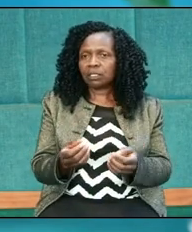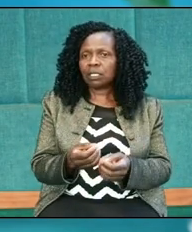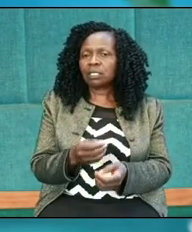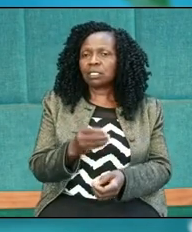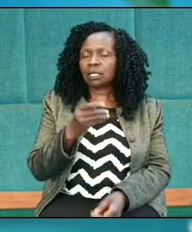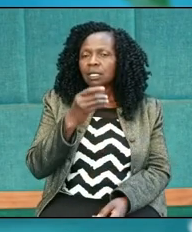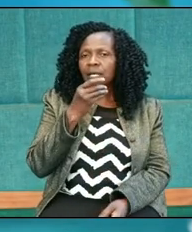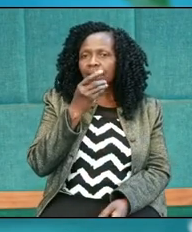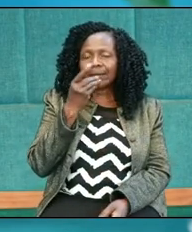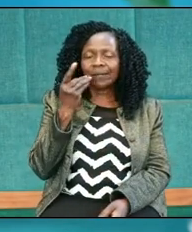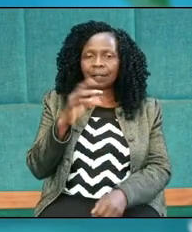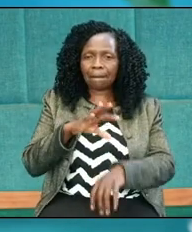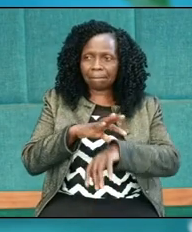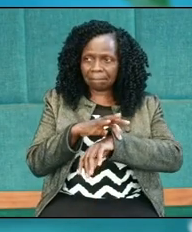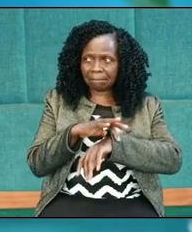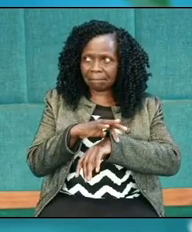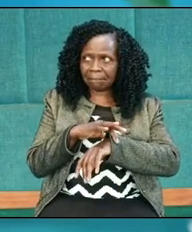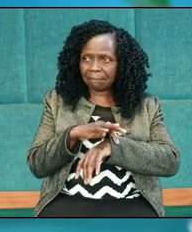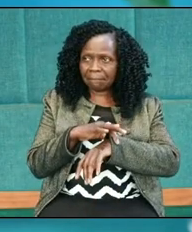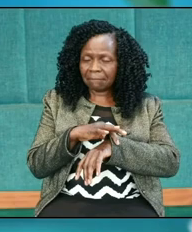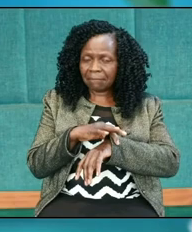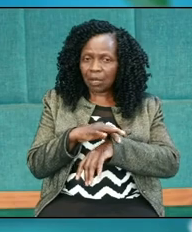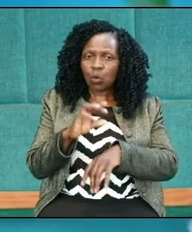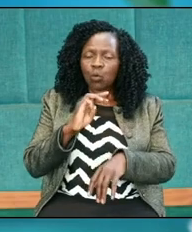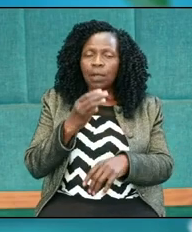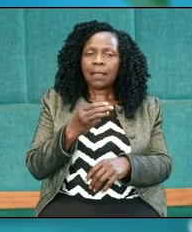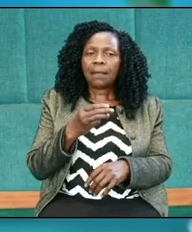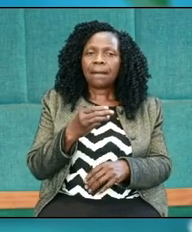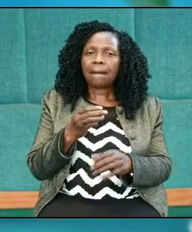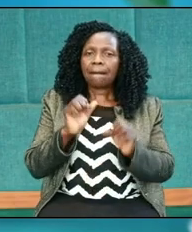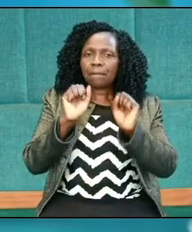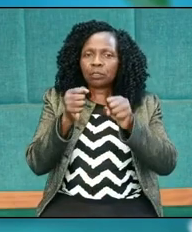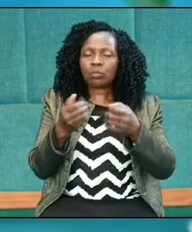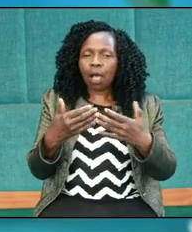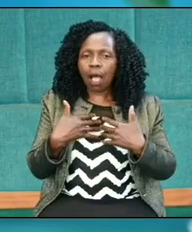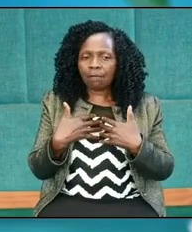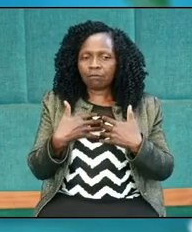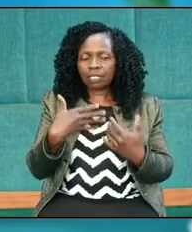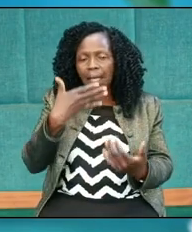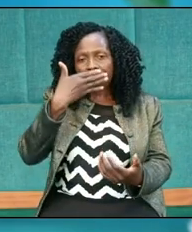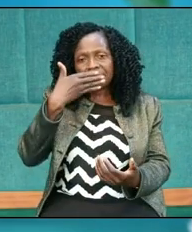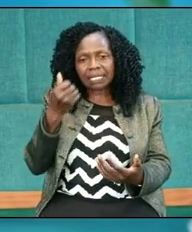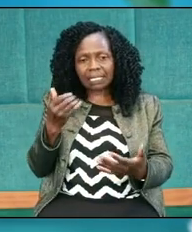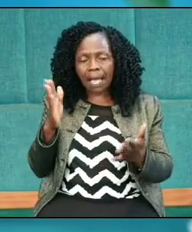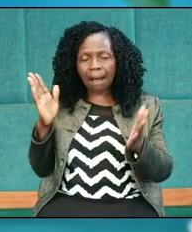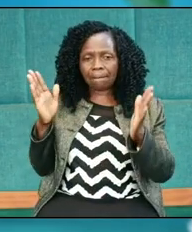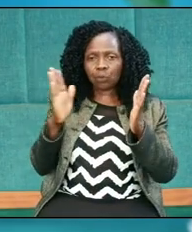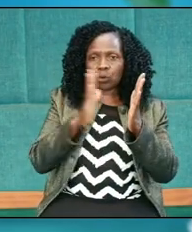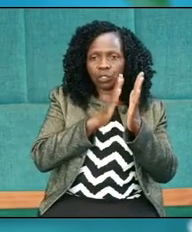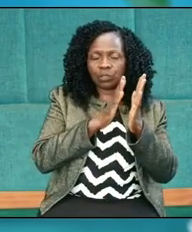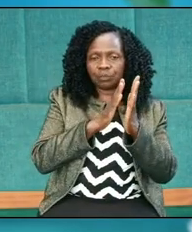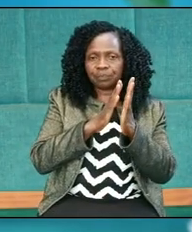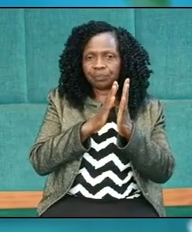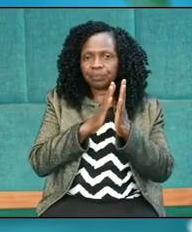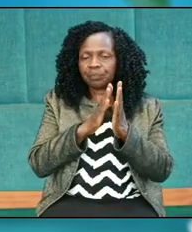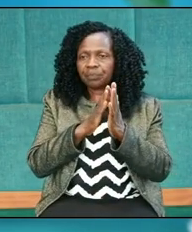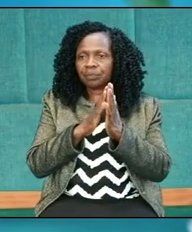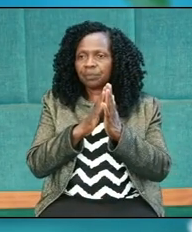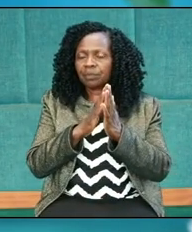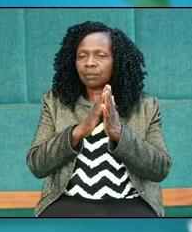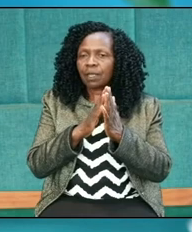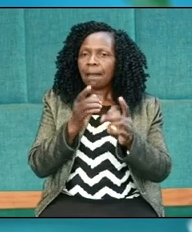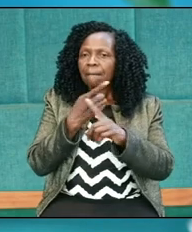be having the best medicines, the best approach to surgery, the everything, but if we are